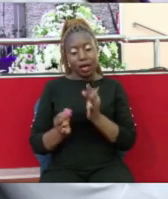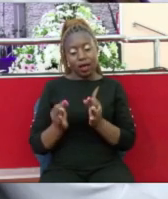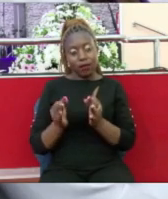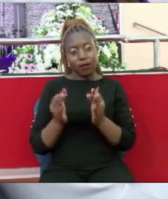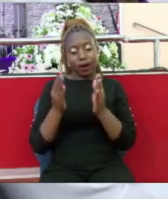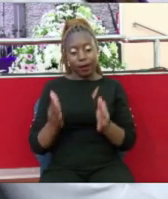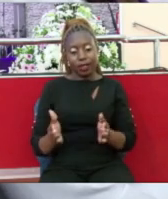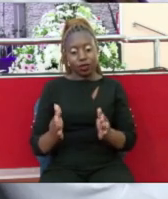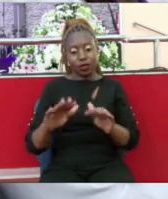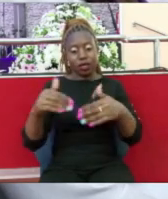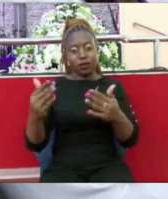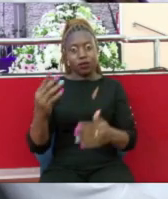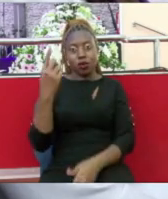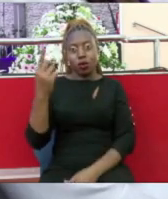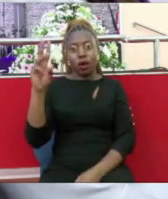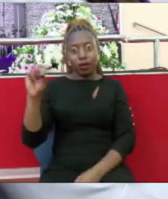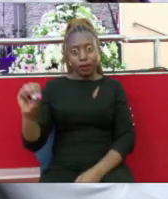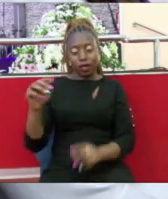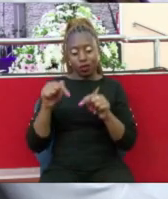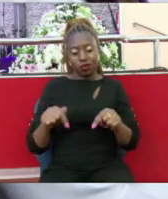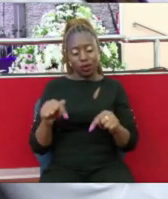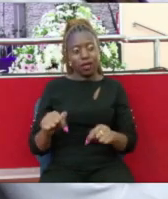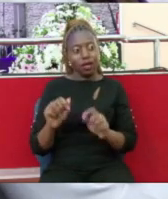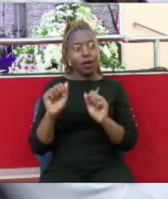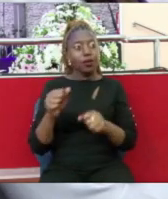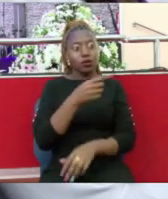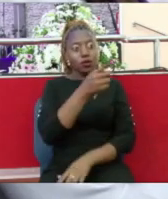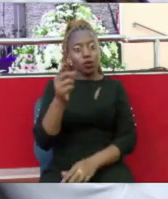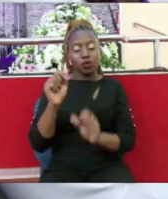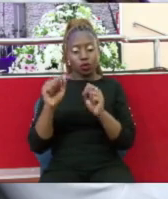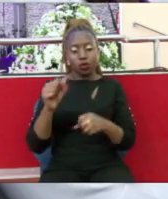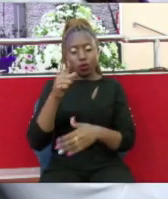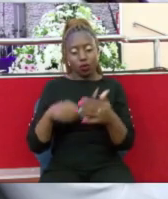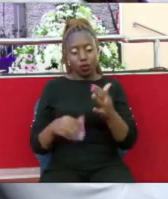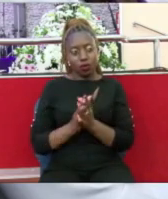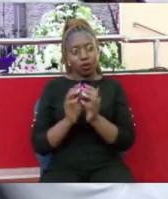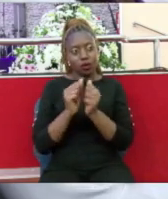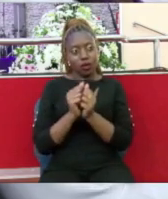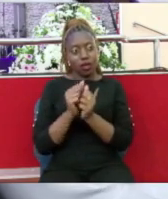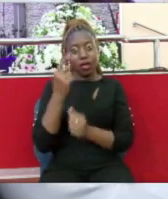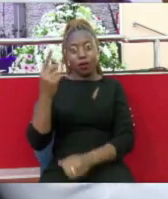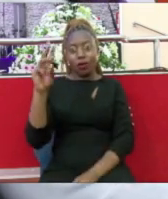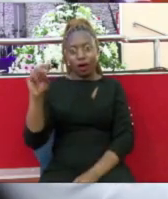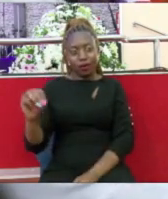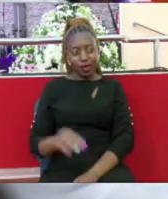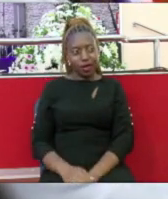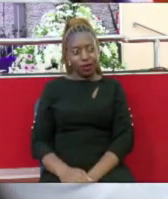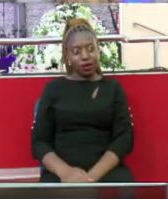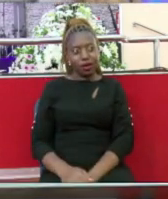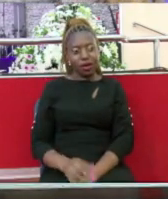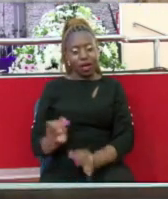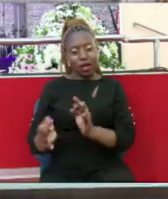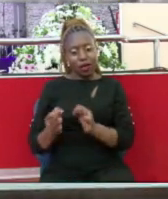atakupa milioni moja leo, what will you do with that million shillings? Utafanyia nini milioni moja? If somebody multiplies that million by 10 times, kama mtu ataijumulisha